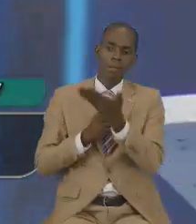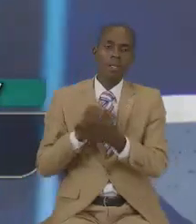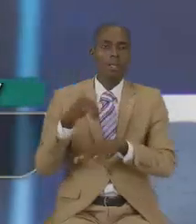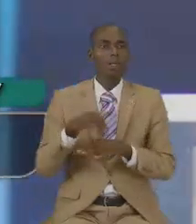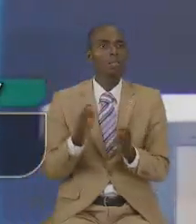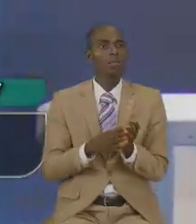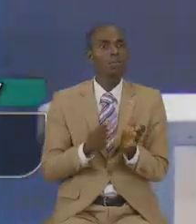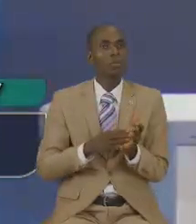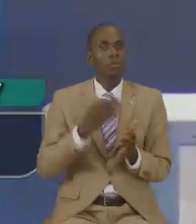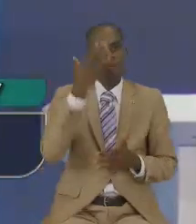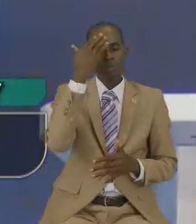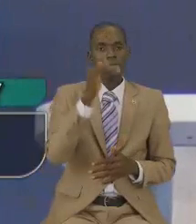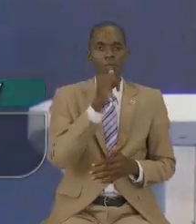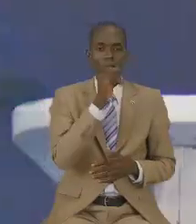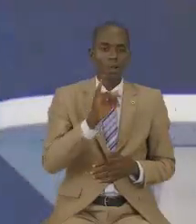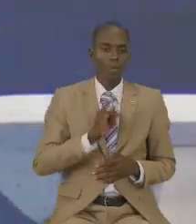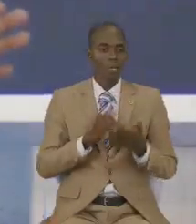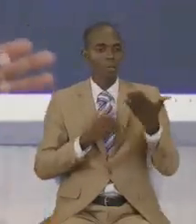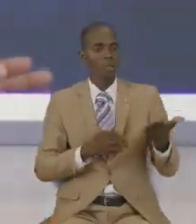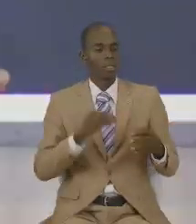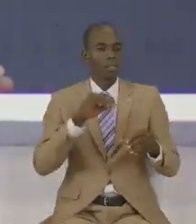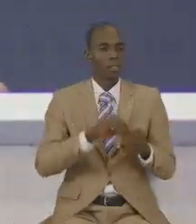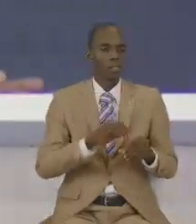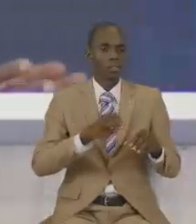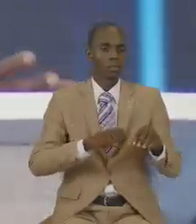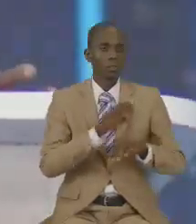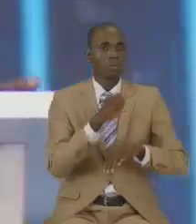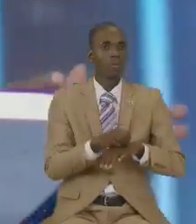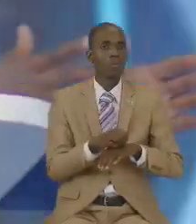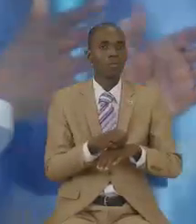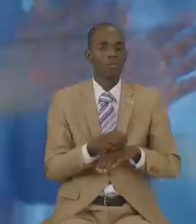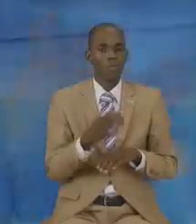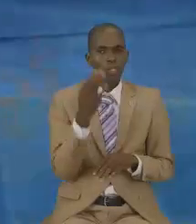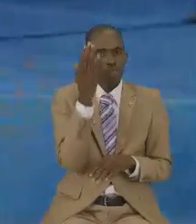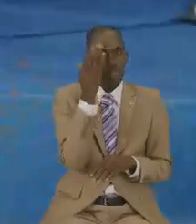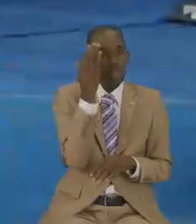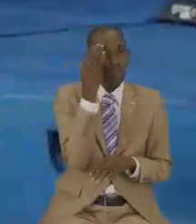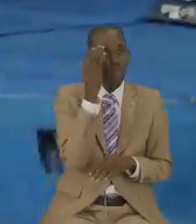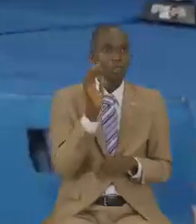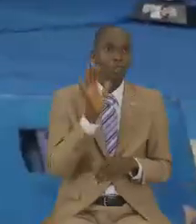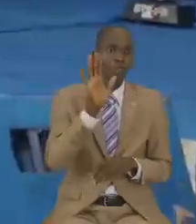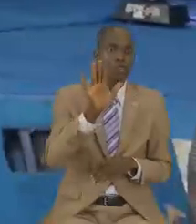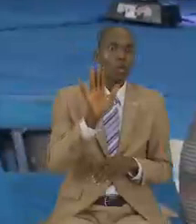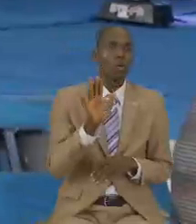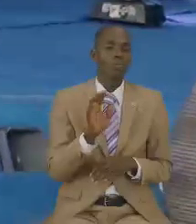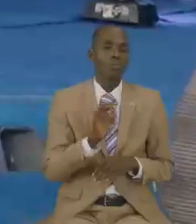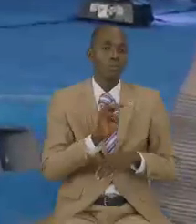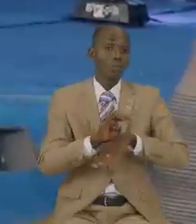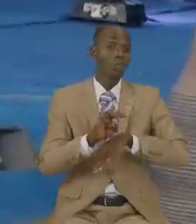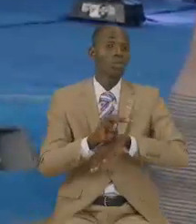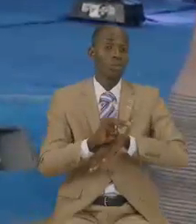I there in employment? Identify your mission with